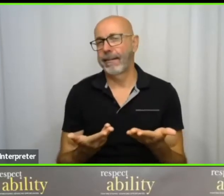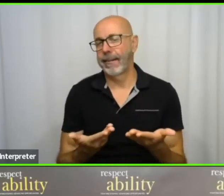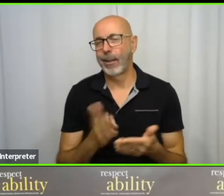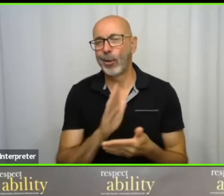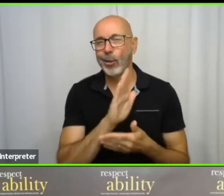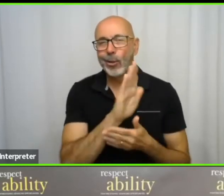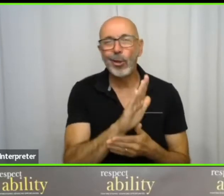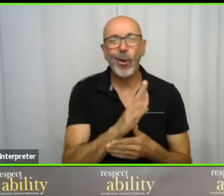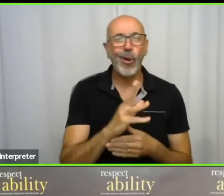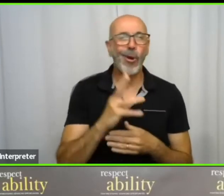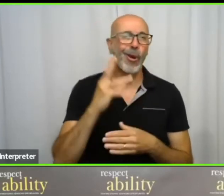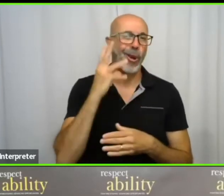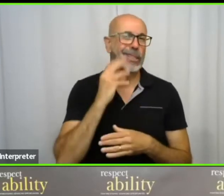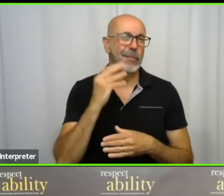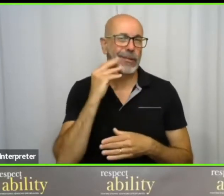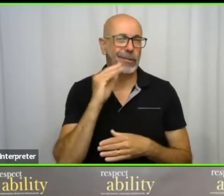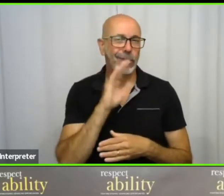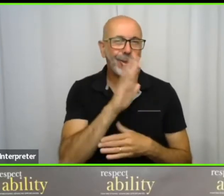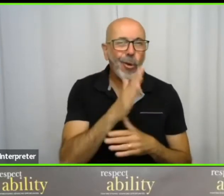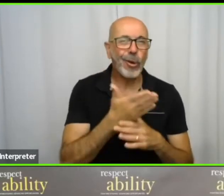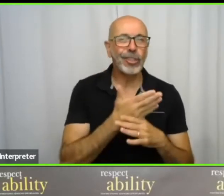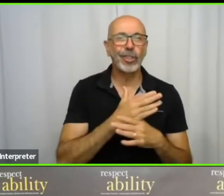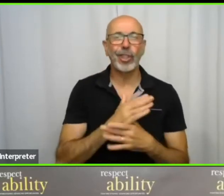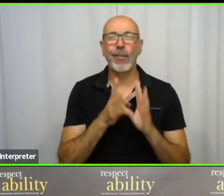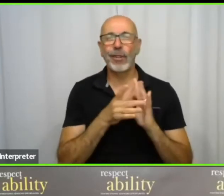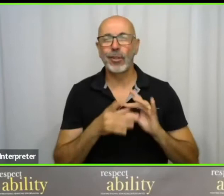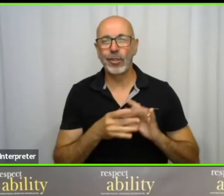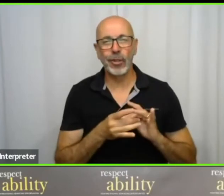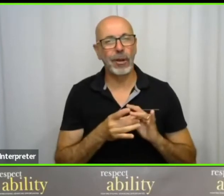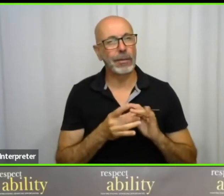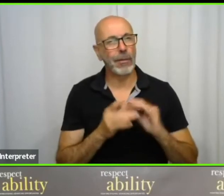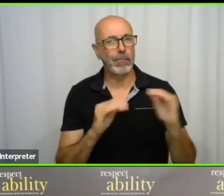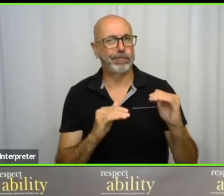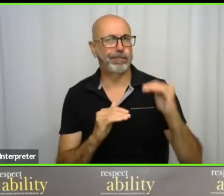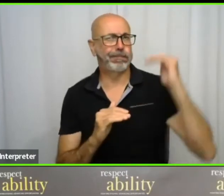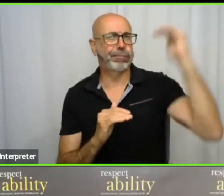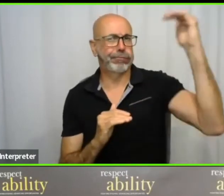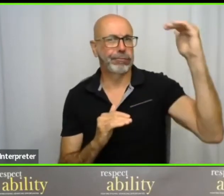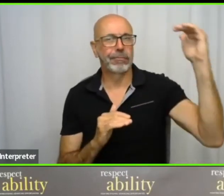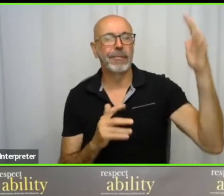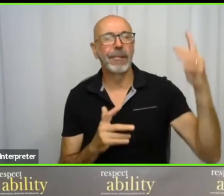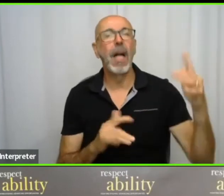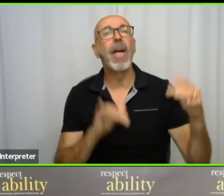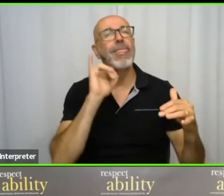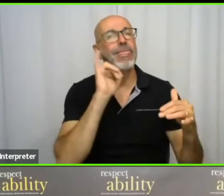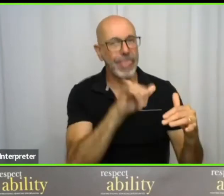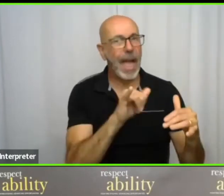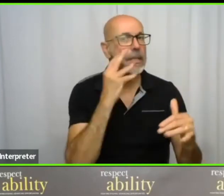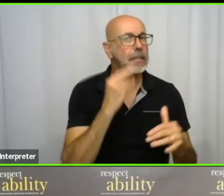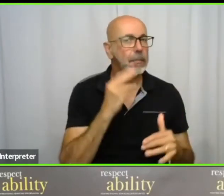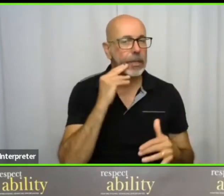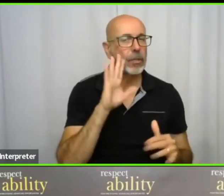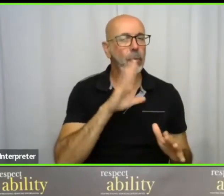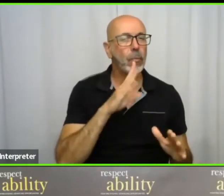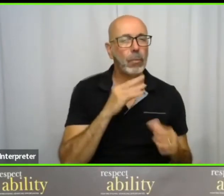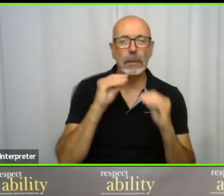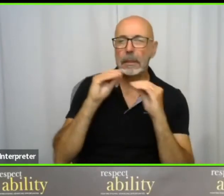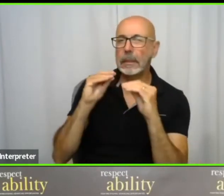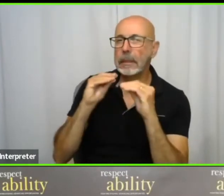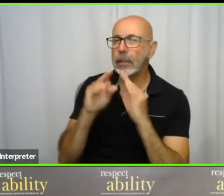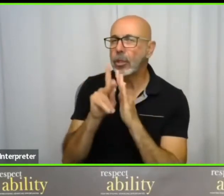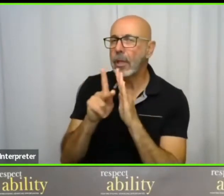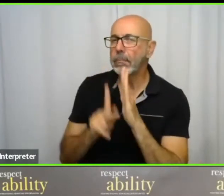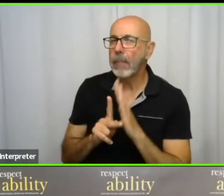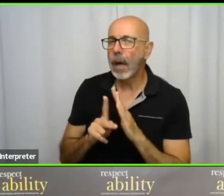to you sharing your own experience. That's really what's going to teach the policymakers